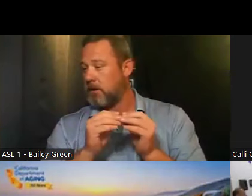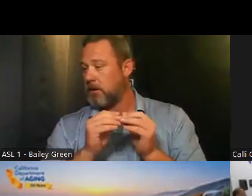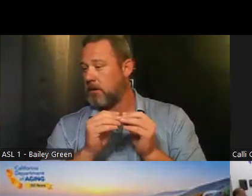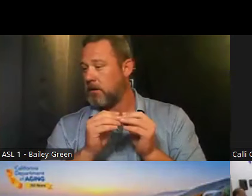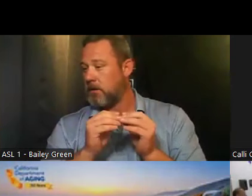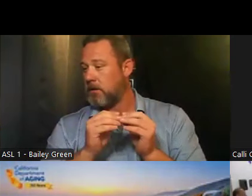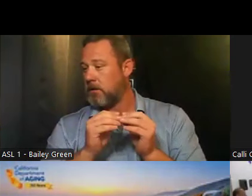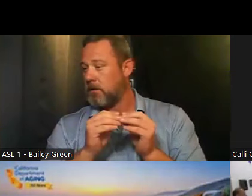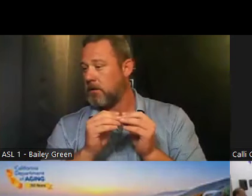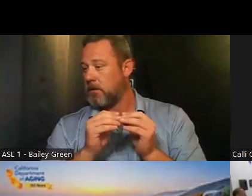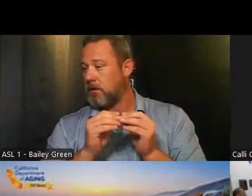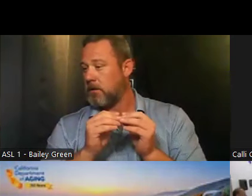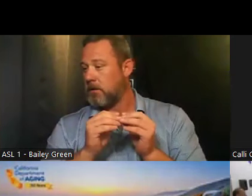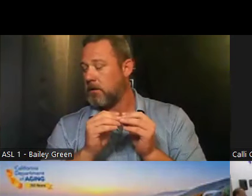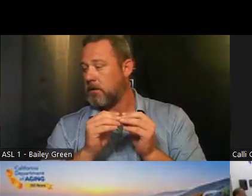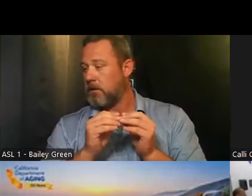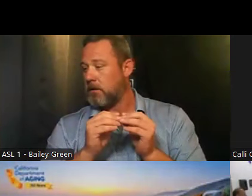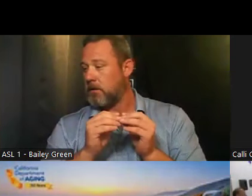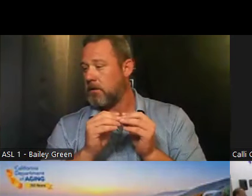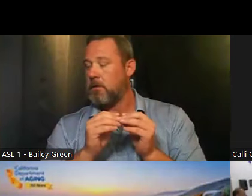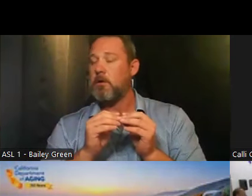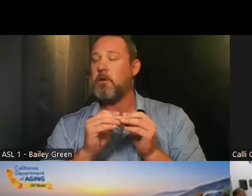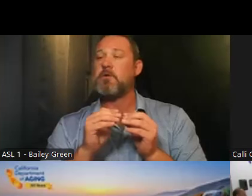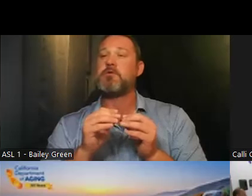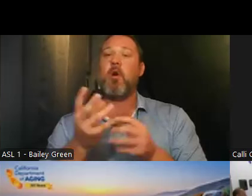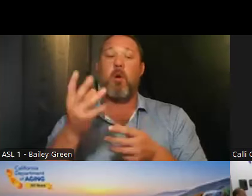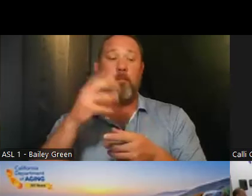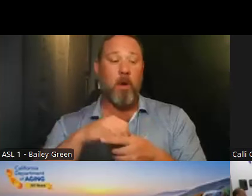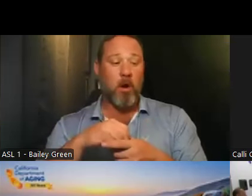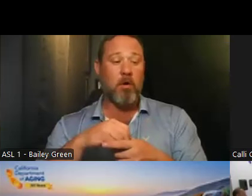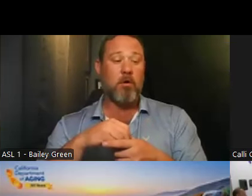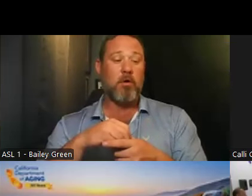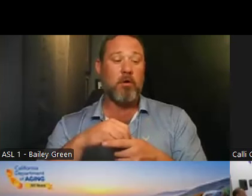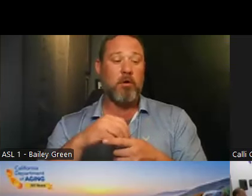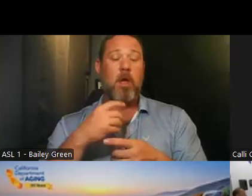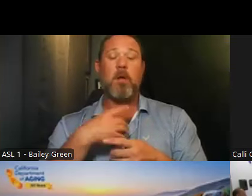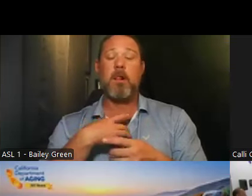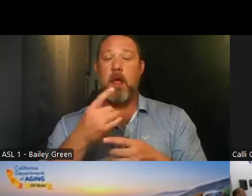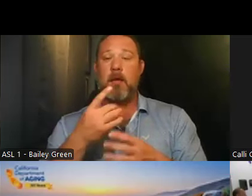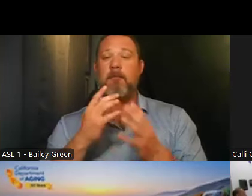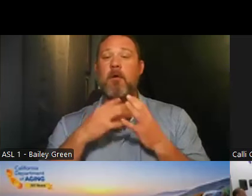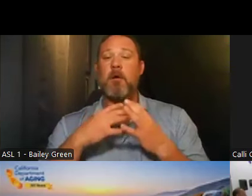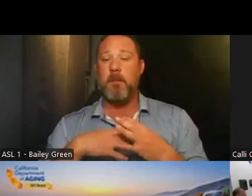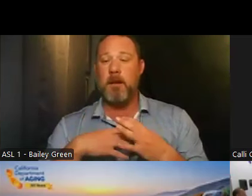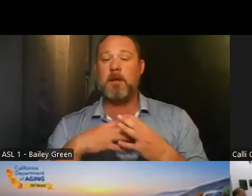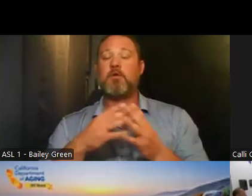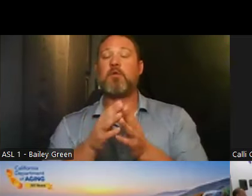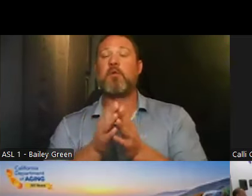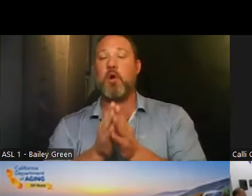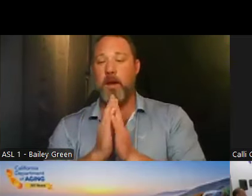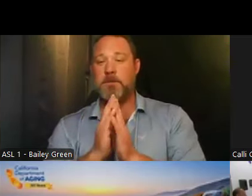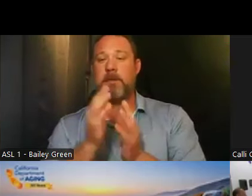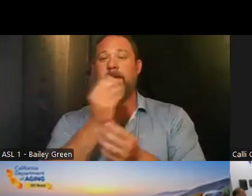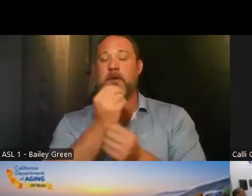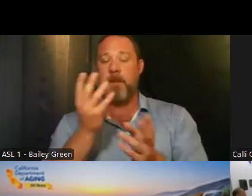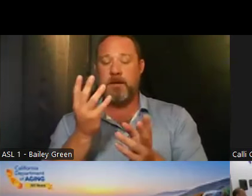function. And then I guess a part of this is I really would like it for this committee to request that this information